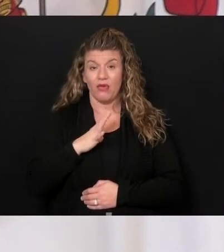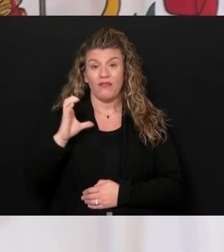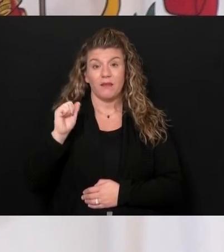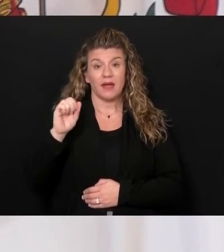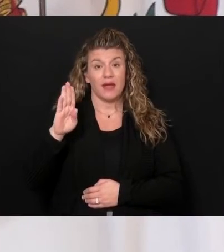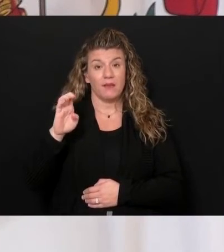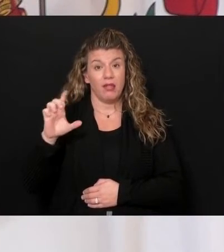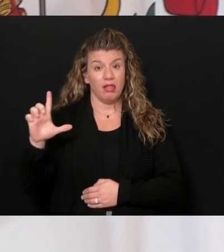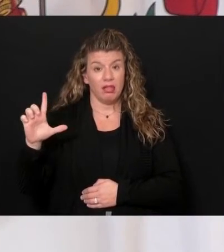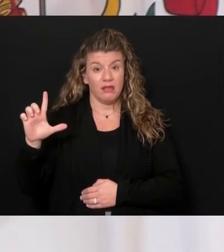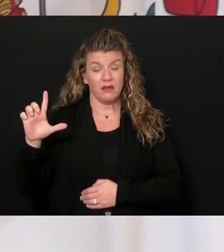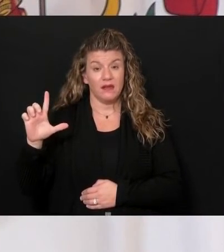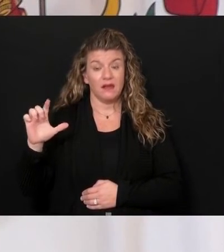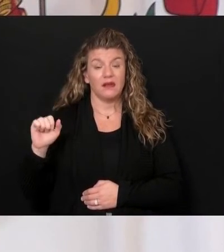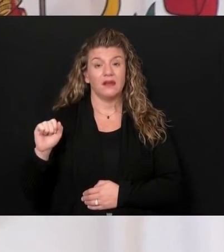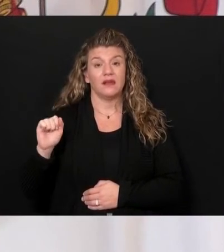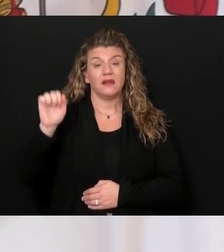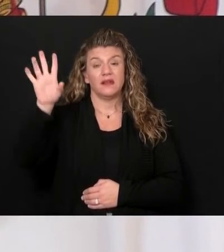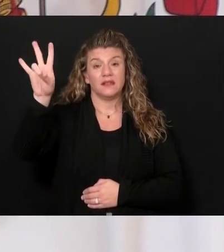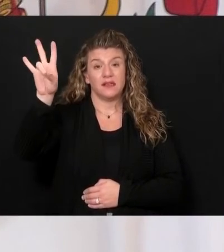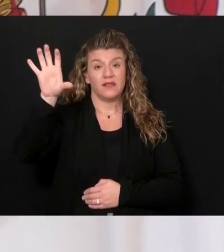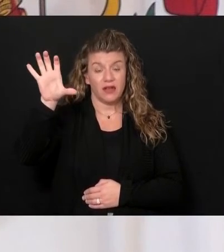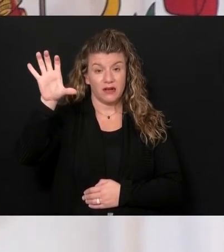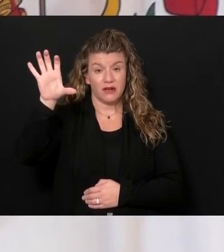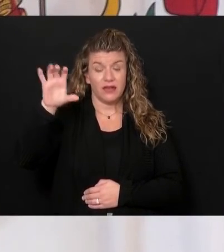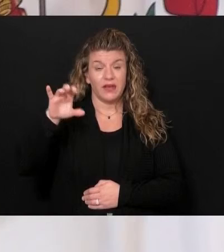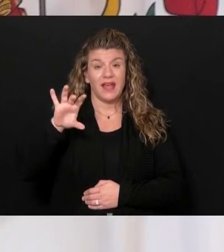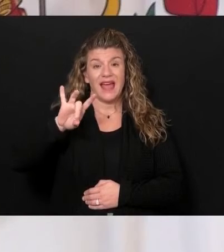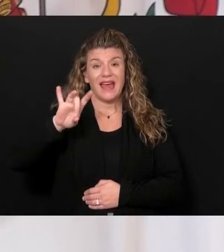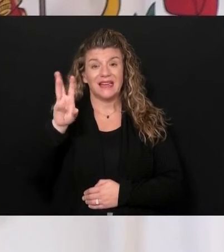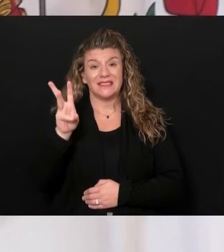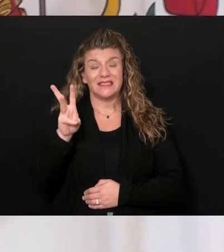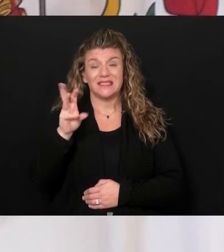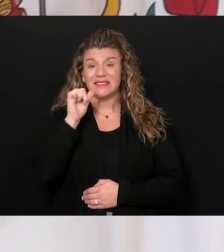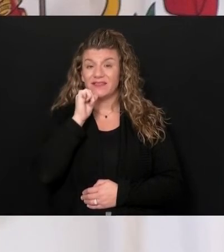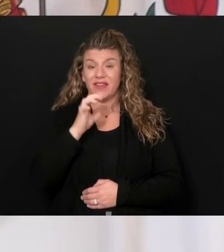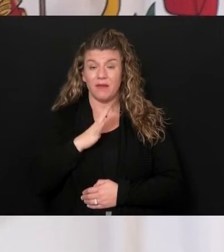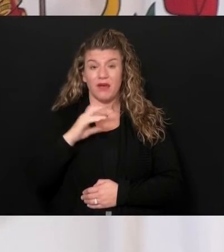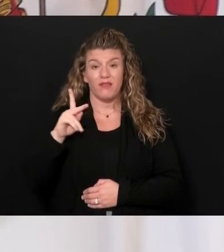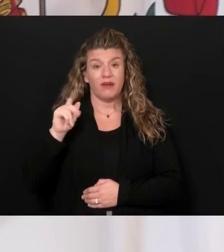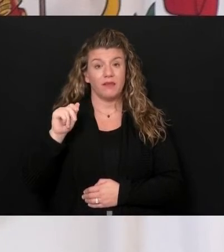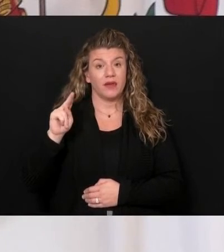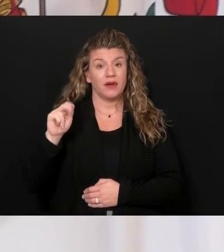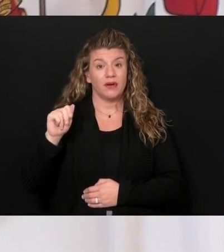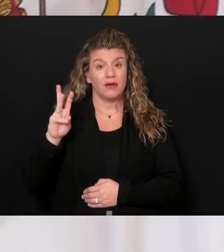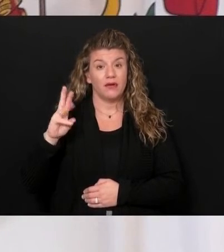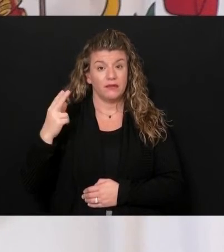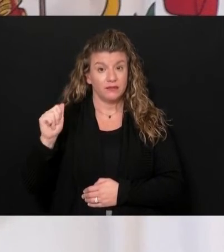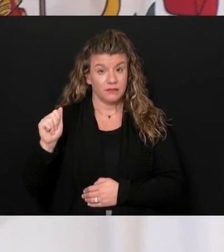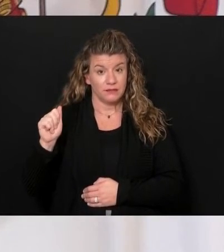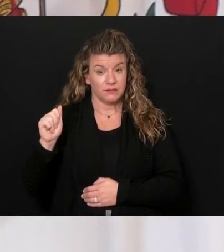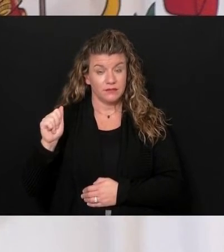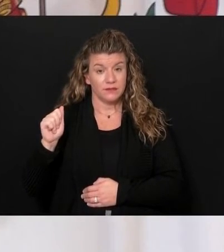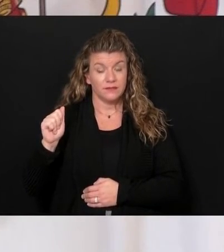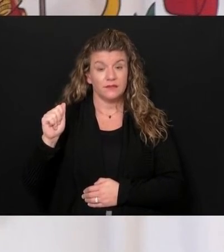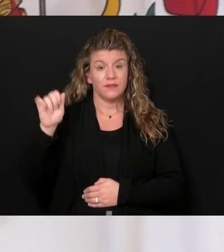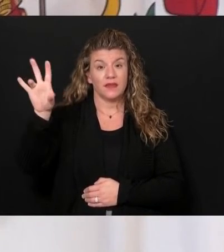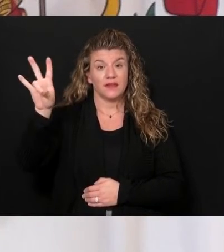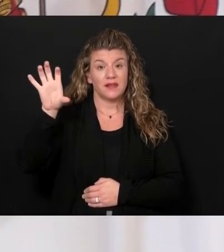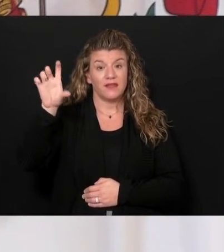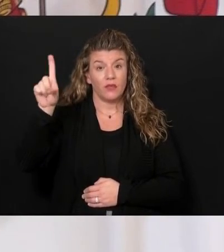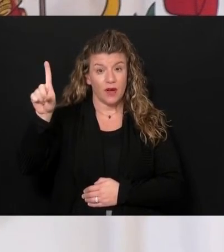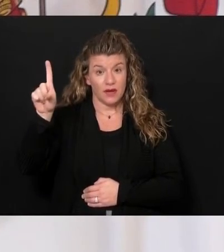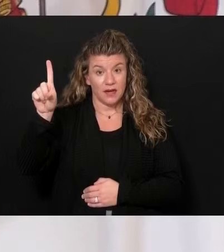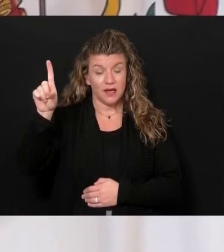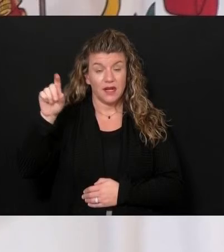Cabell County. Our 700th death, an 86-year-old female from Kanawha County. Our